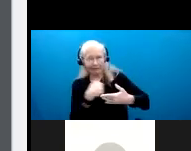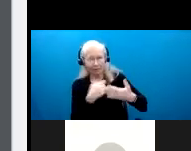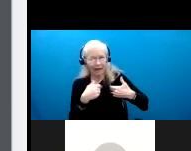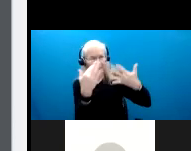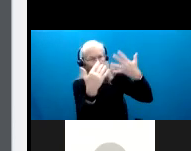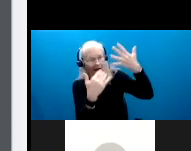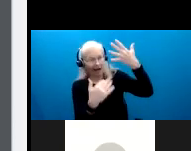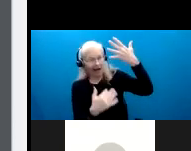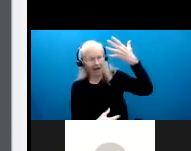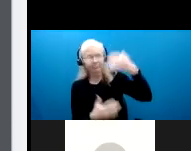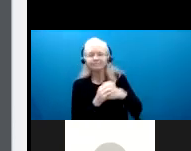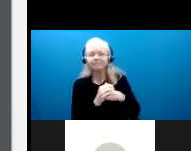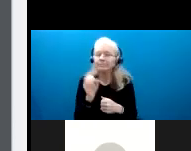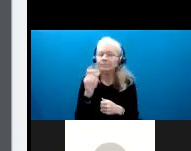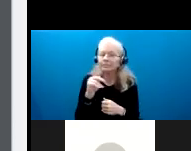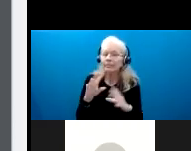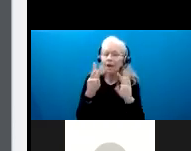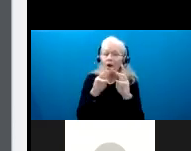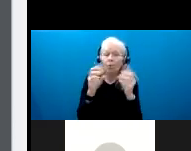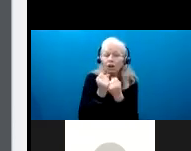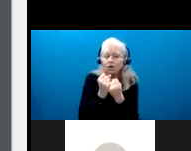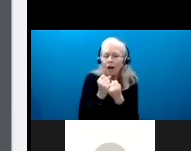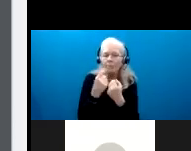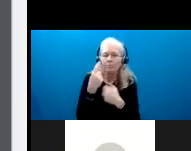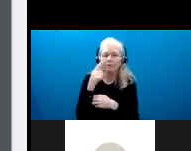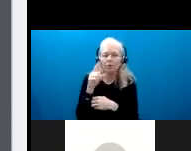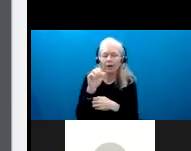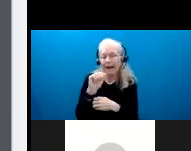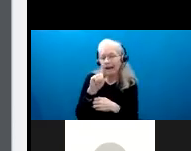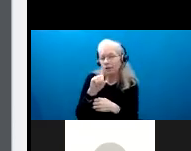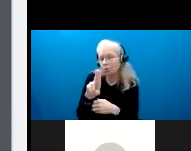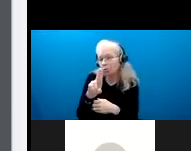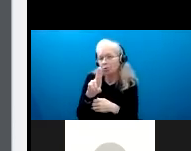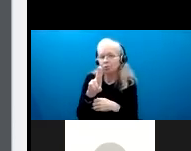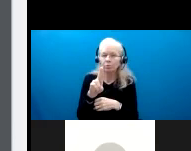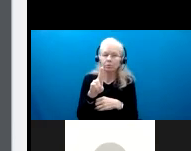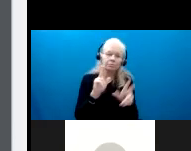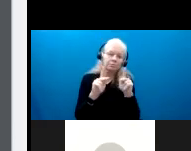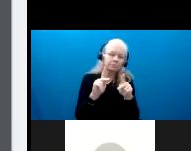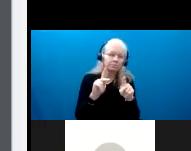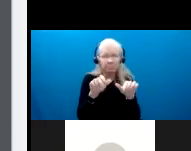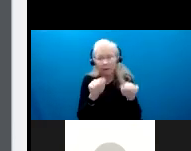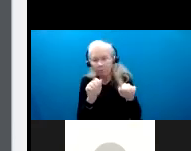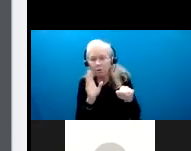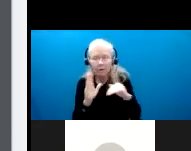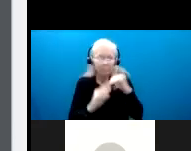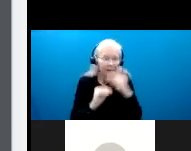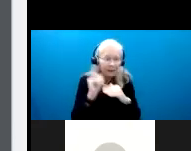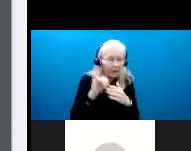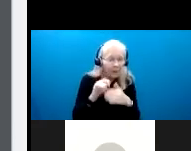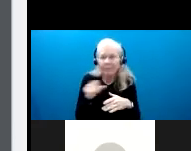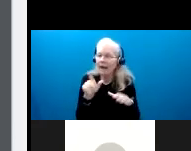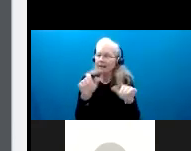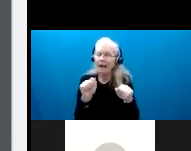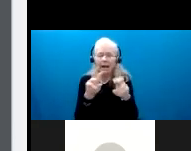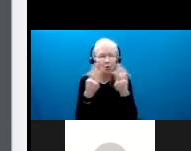these workshops for ADU potential builders to share information and kind of, you